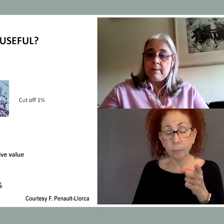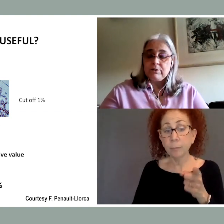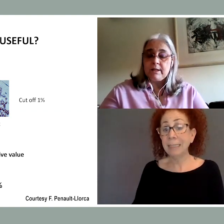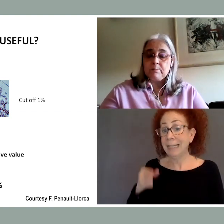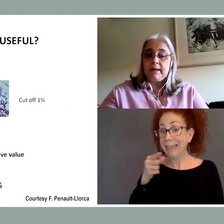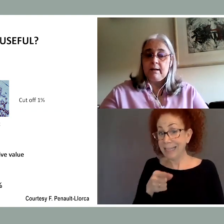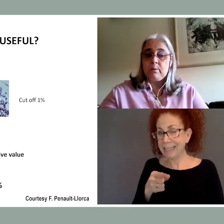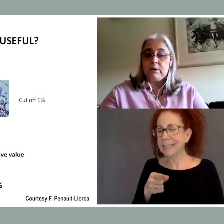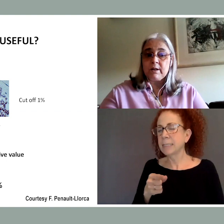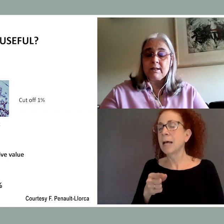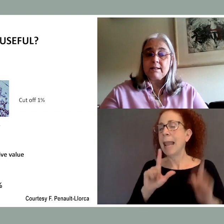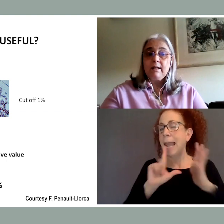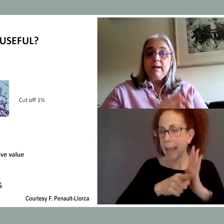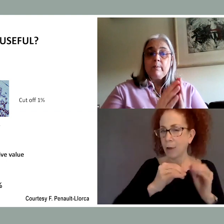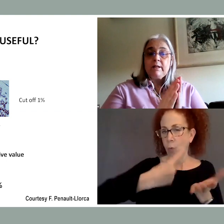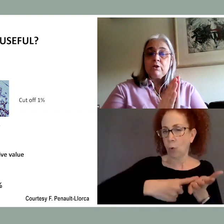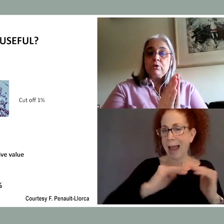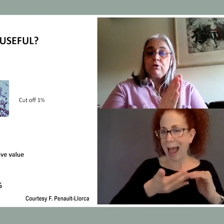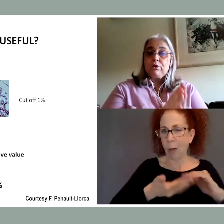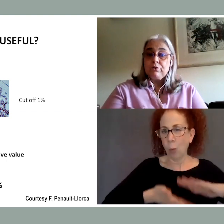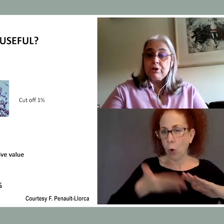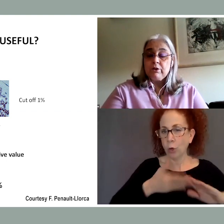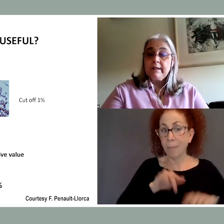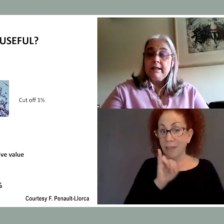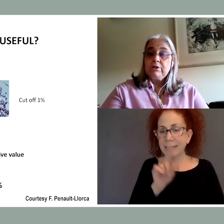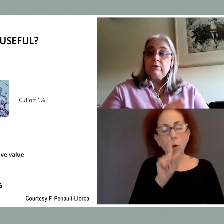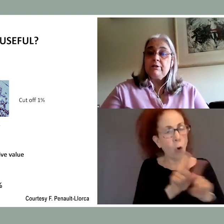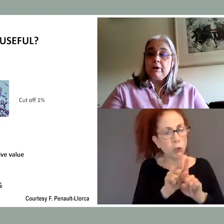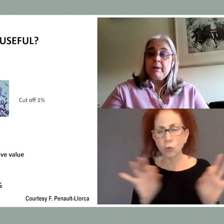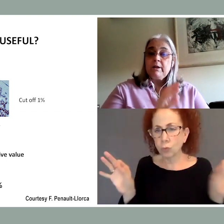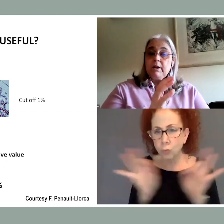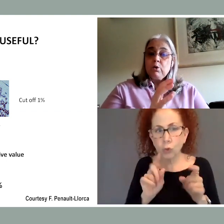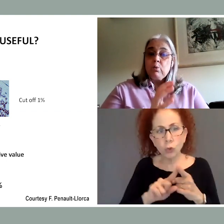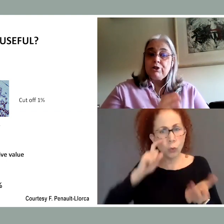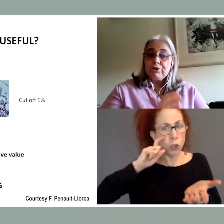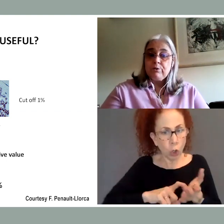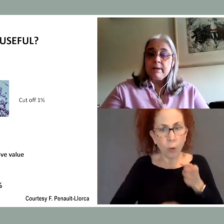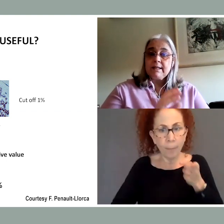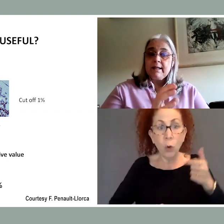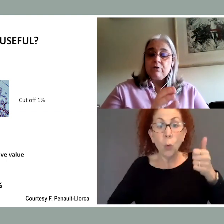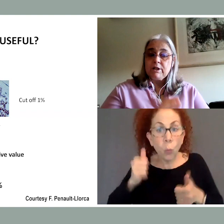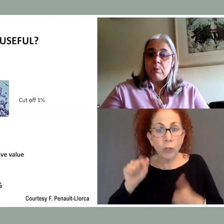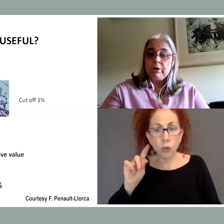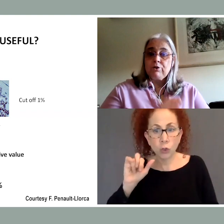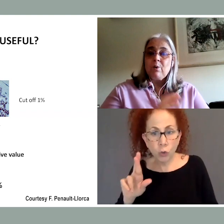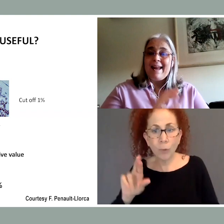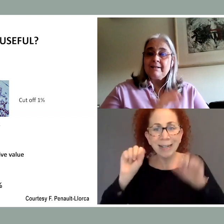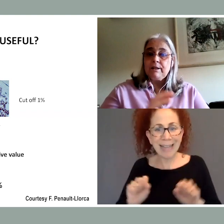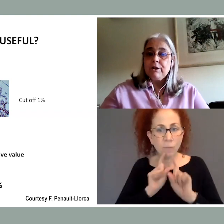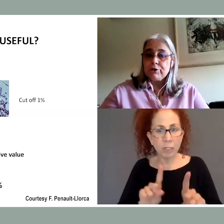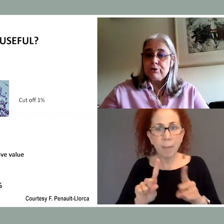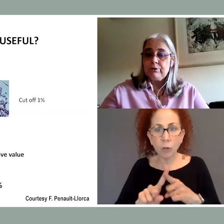I'll come back to explain how it works, but it's also crucial to determine which tumors can respond